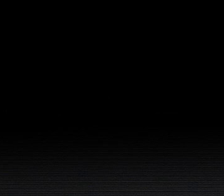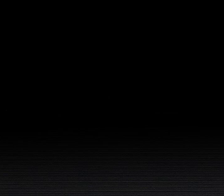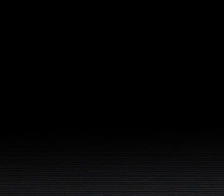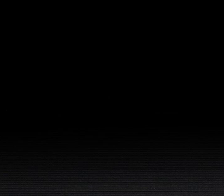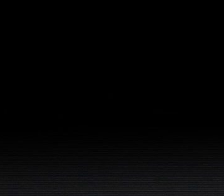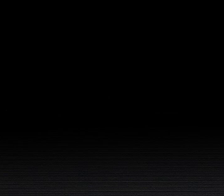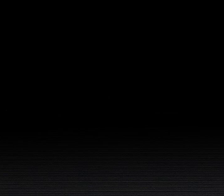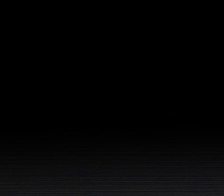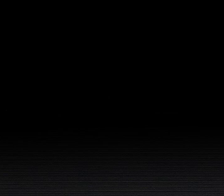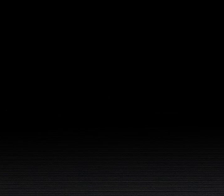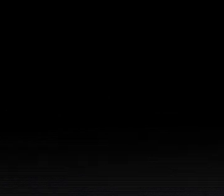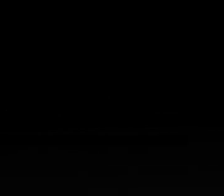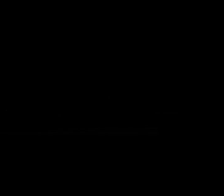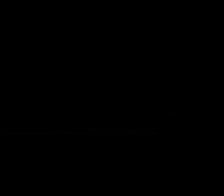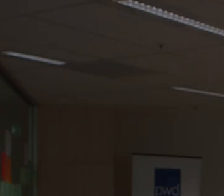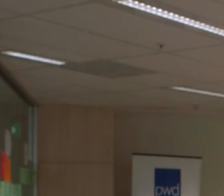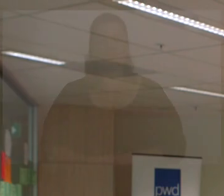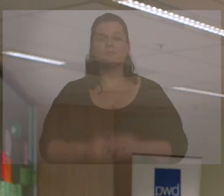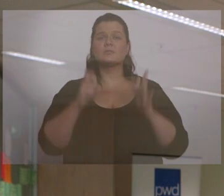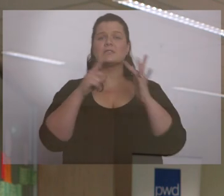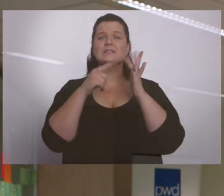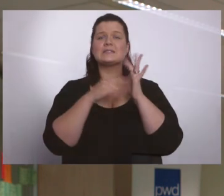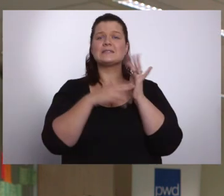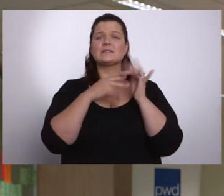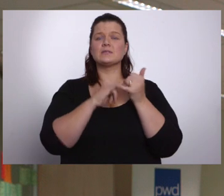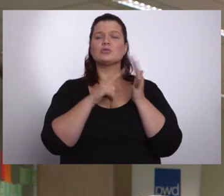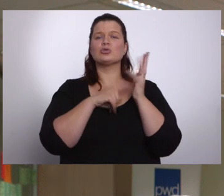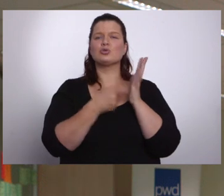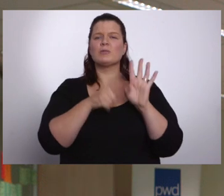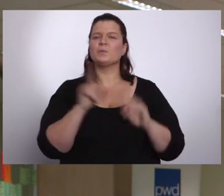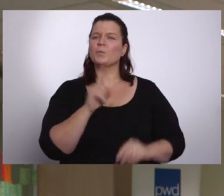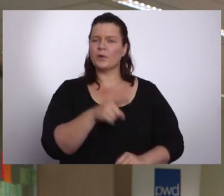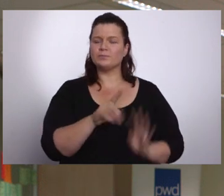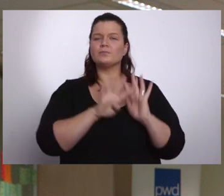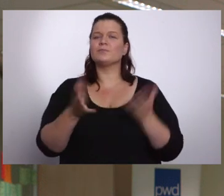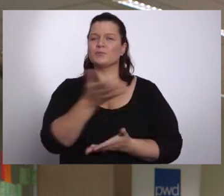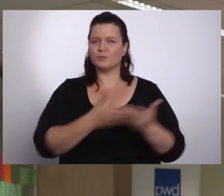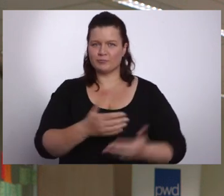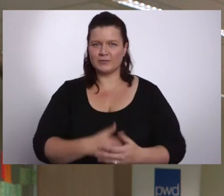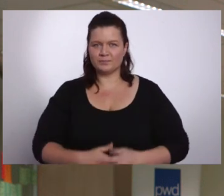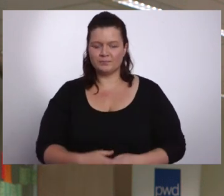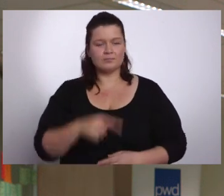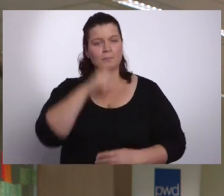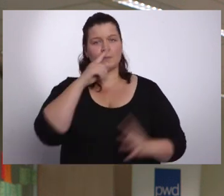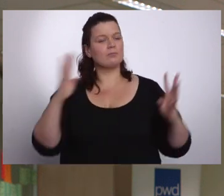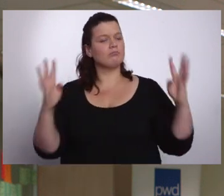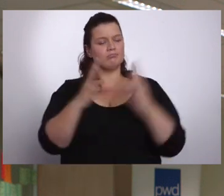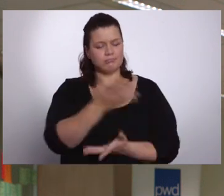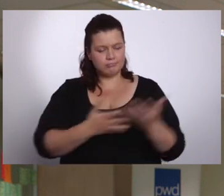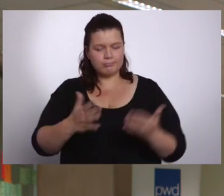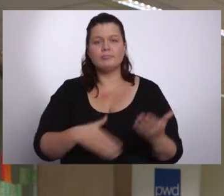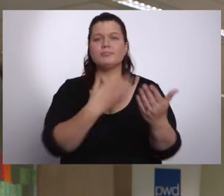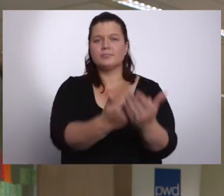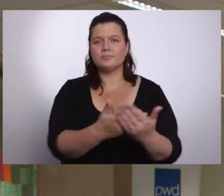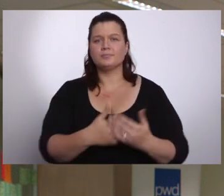Hardy, The Citizen's Jury Facilitator. A citizen's jury is a way of engaging citizens in decision making and